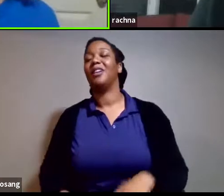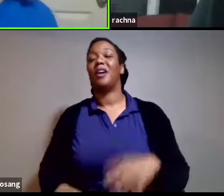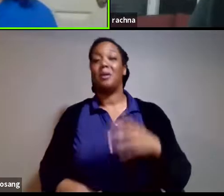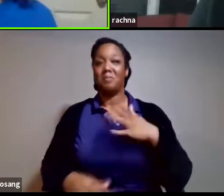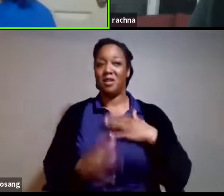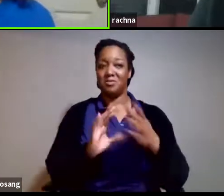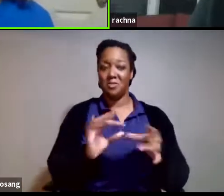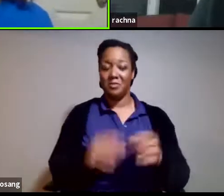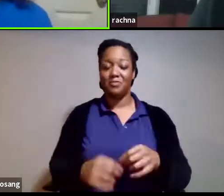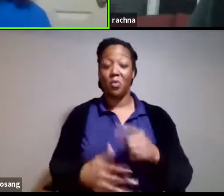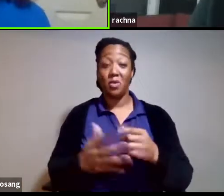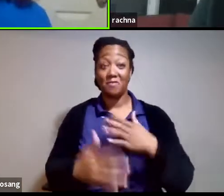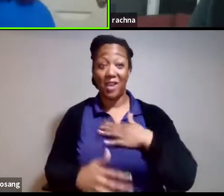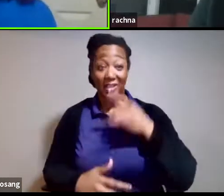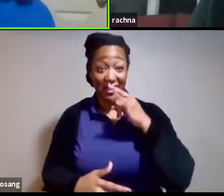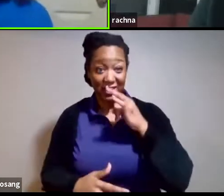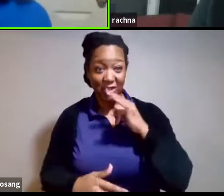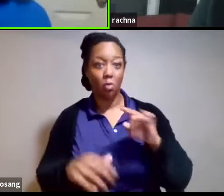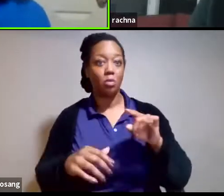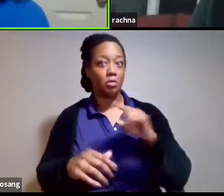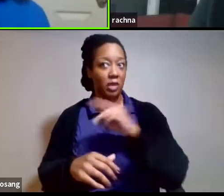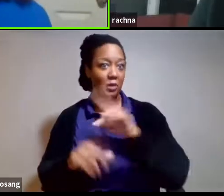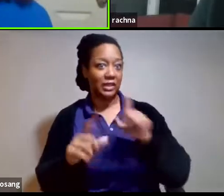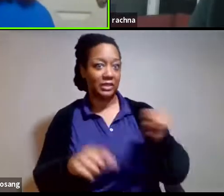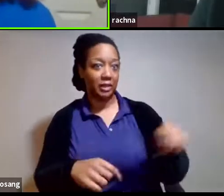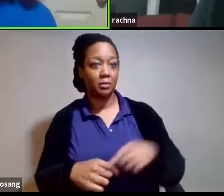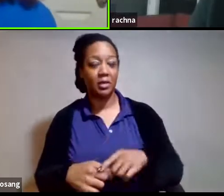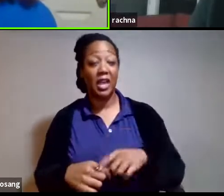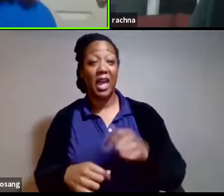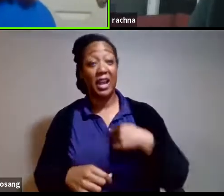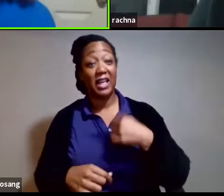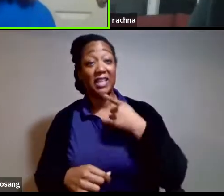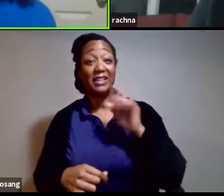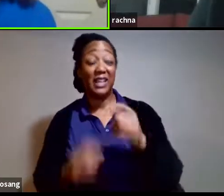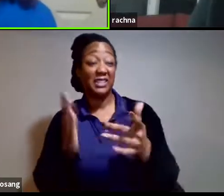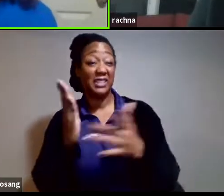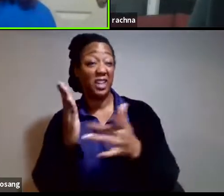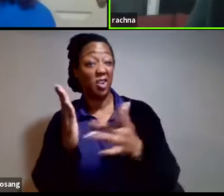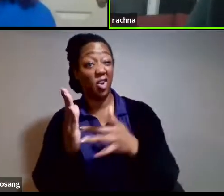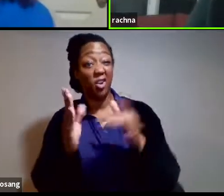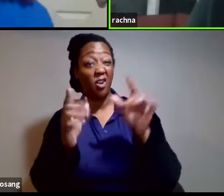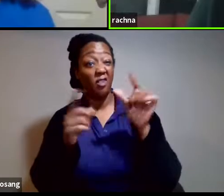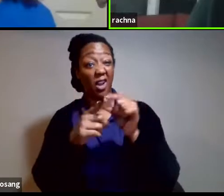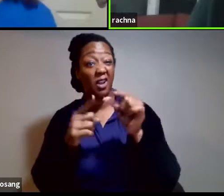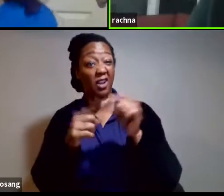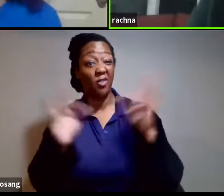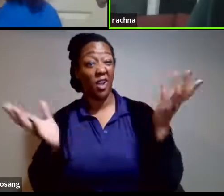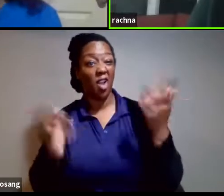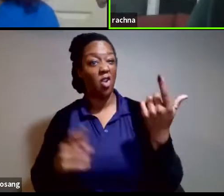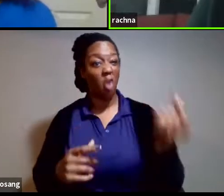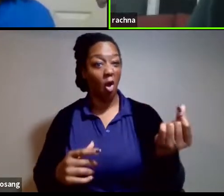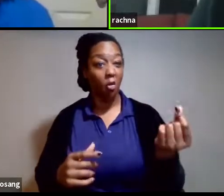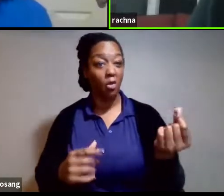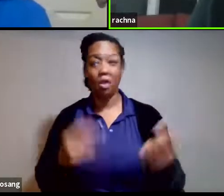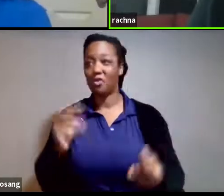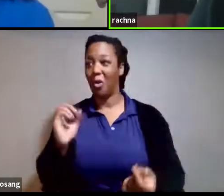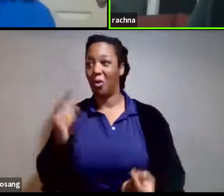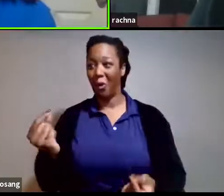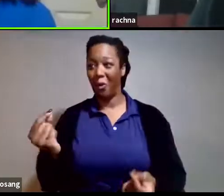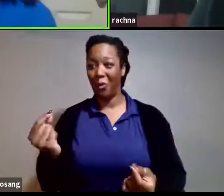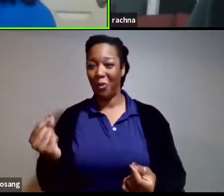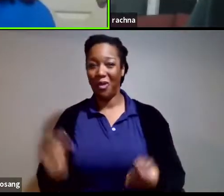I was describing the test to him. And I said, well, the technical term for this is a go-no-go test, right? You either do it or you don't, right?